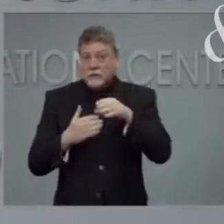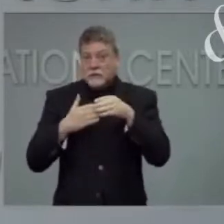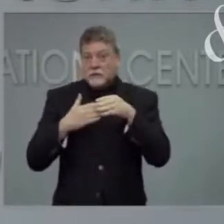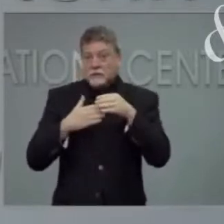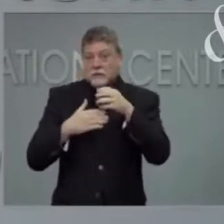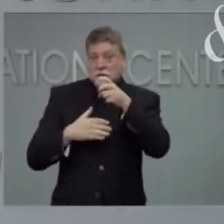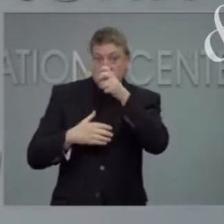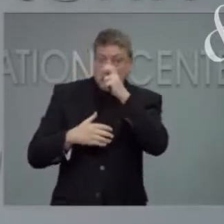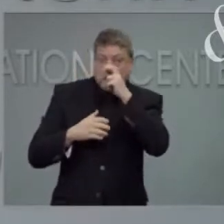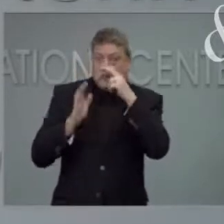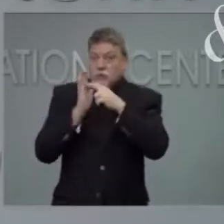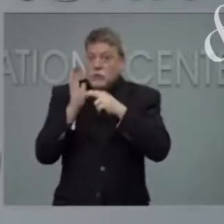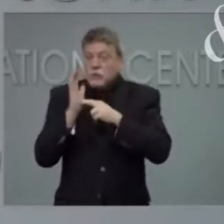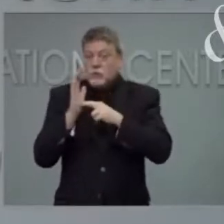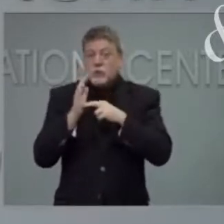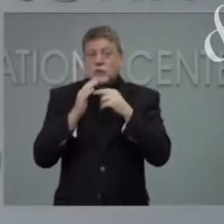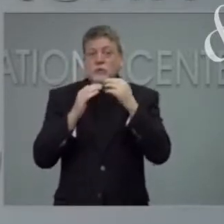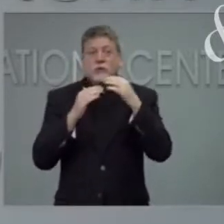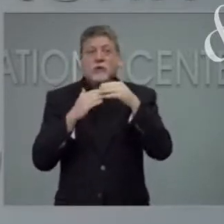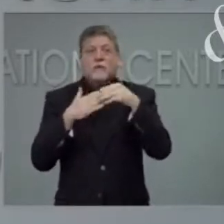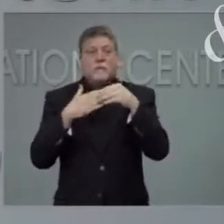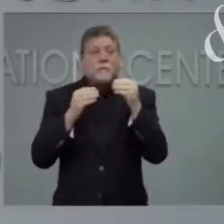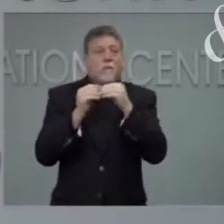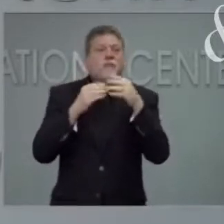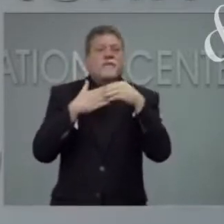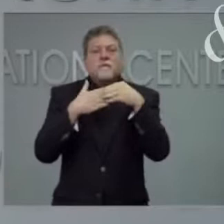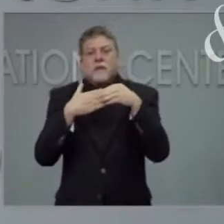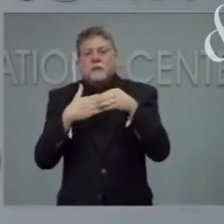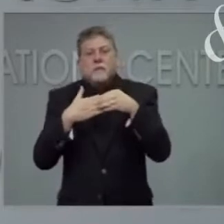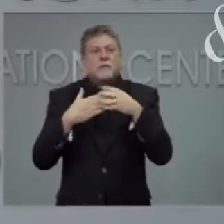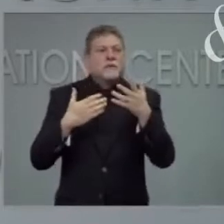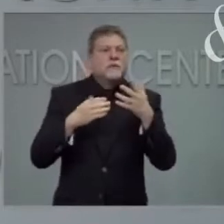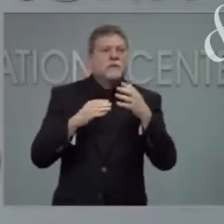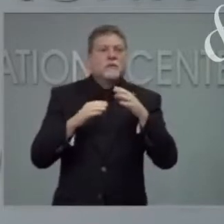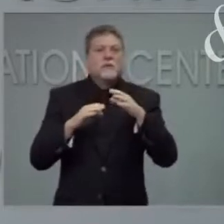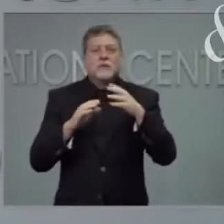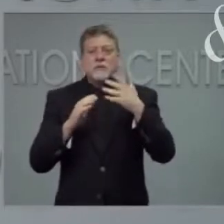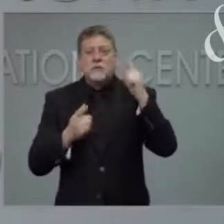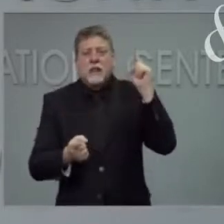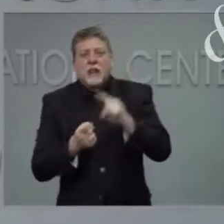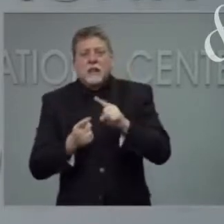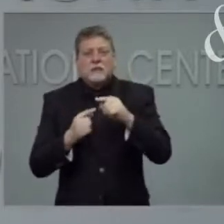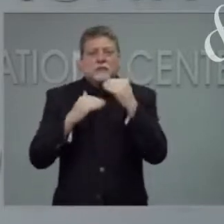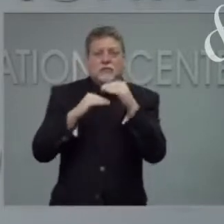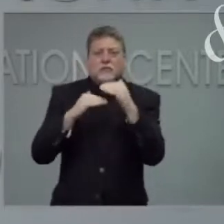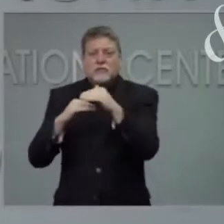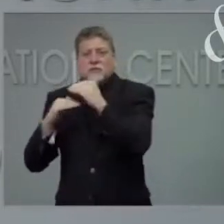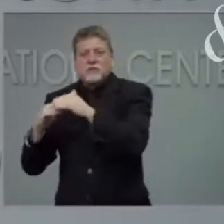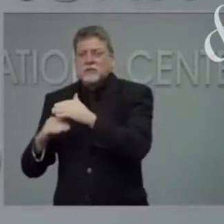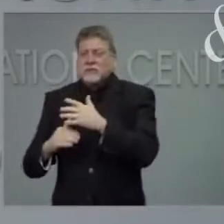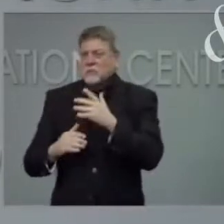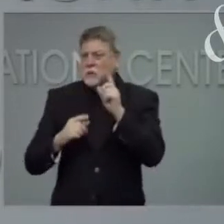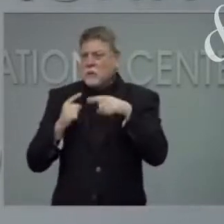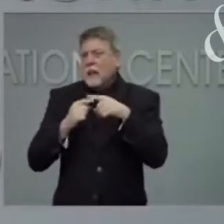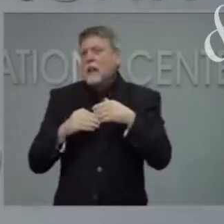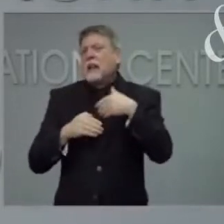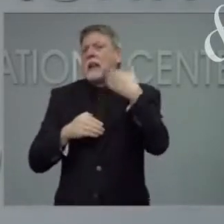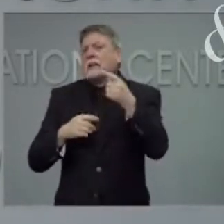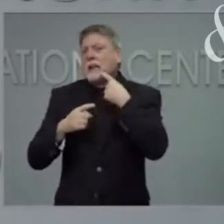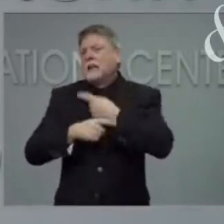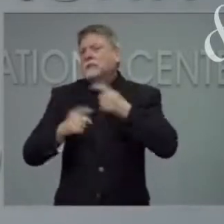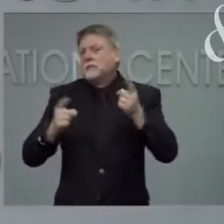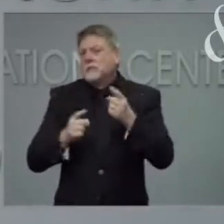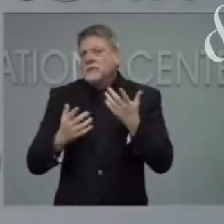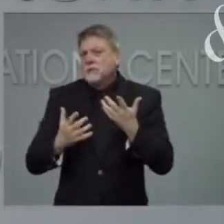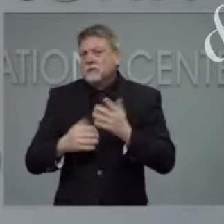and this next group at the end of March, what can people plan for as far as when things will change? We're going to